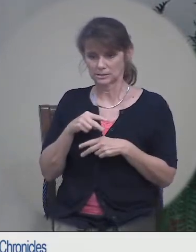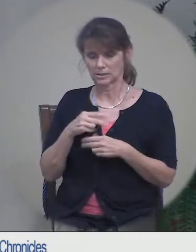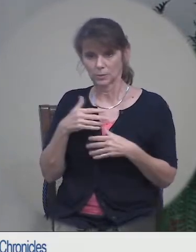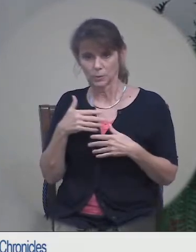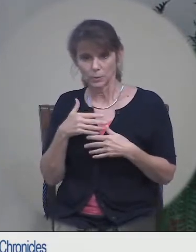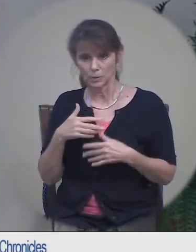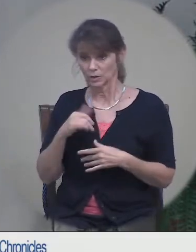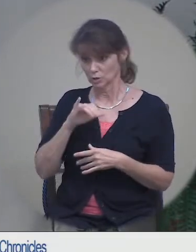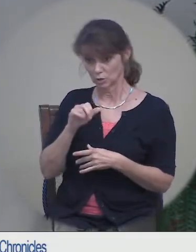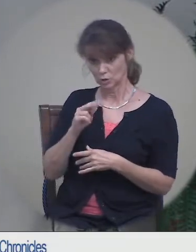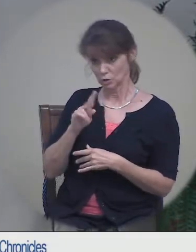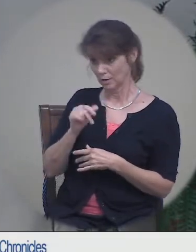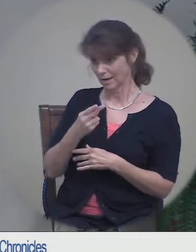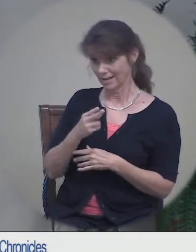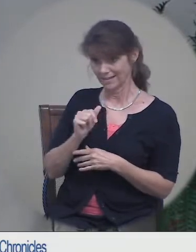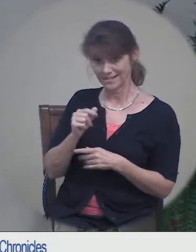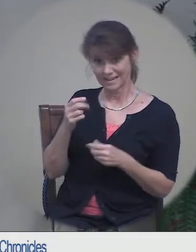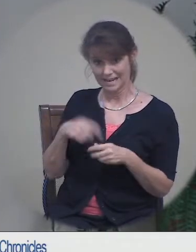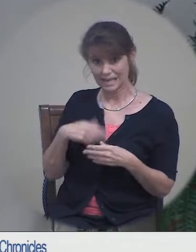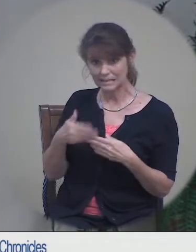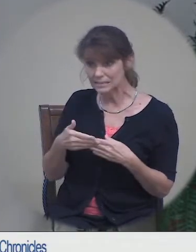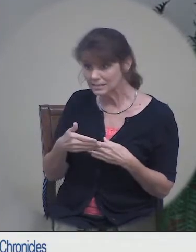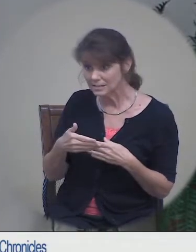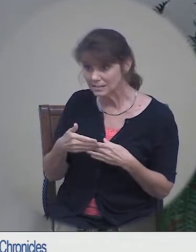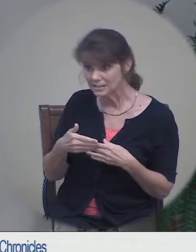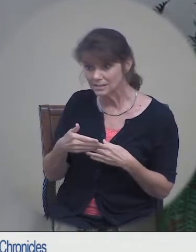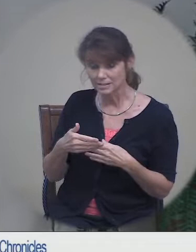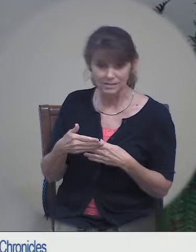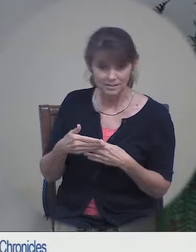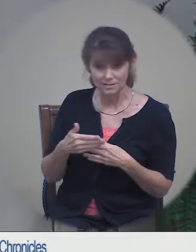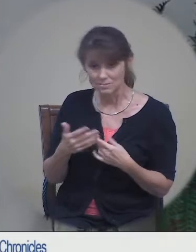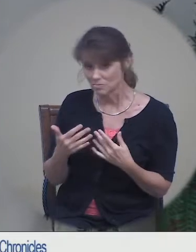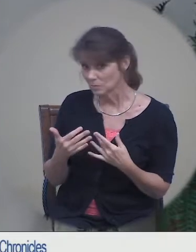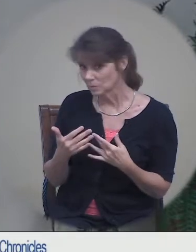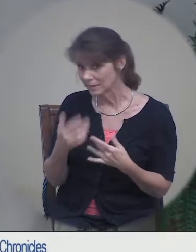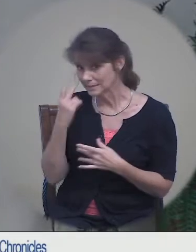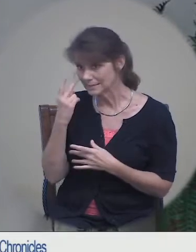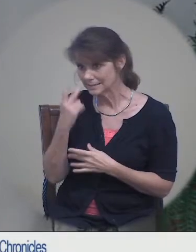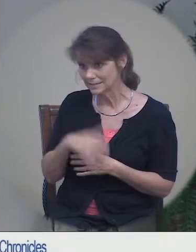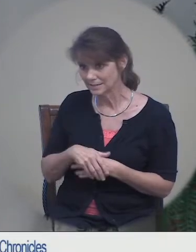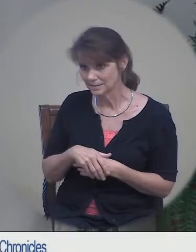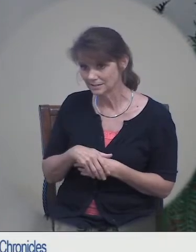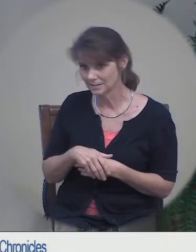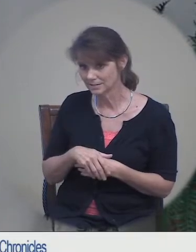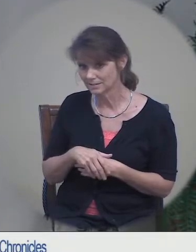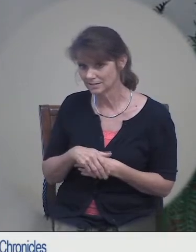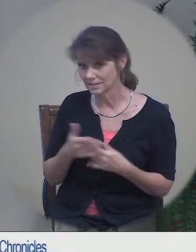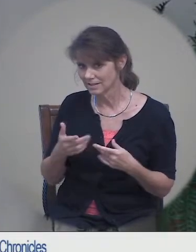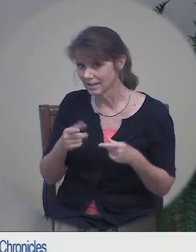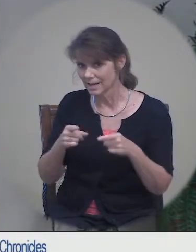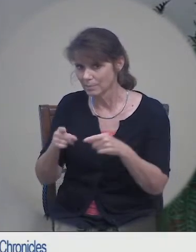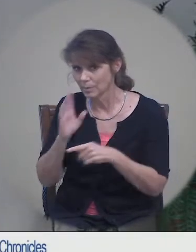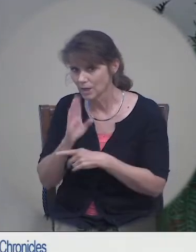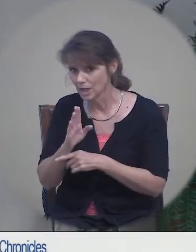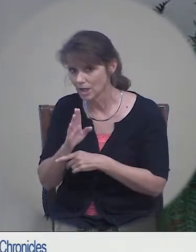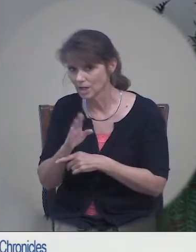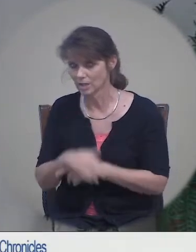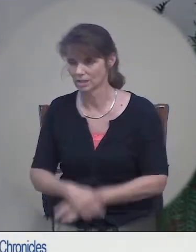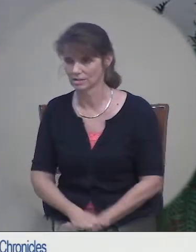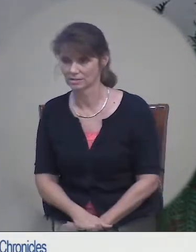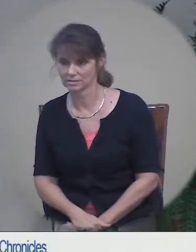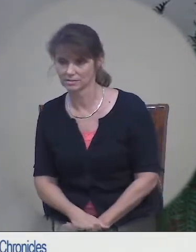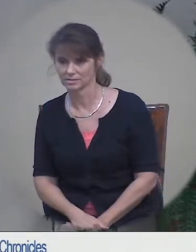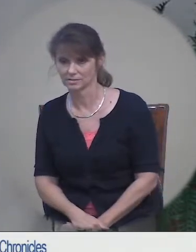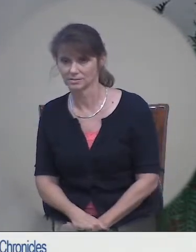they continued down the path that Ahaz laid for them, we don't know how soon that Babylon would have come